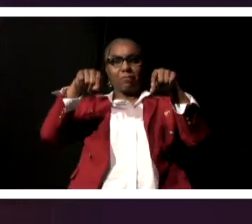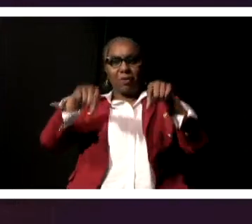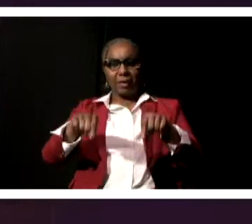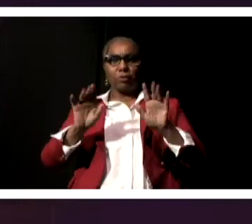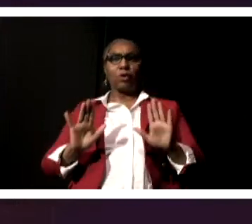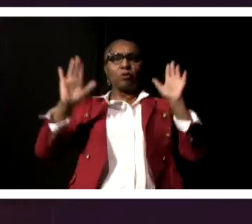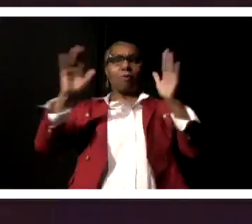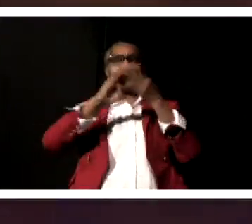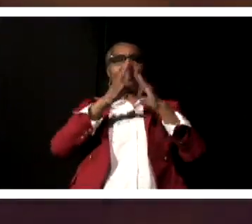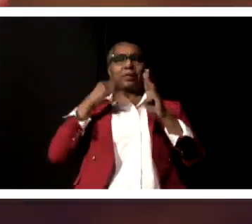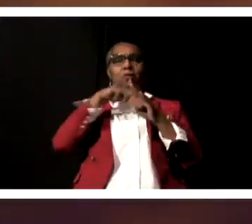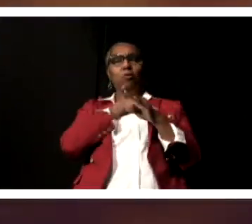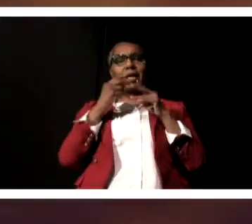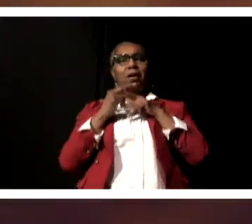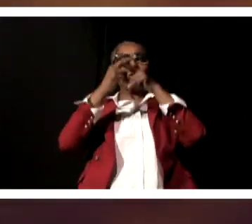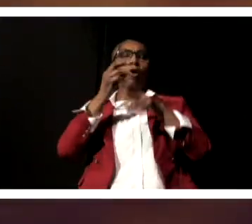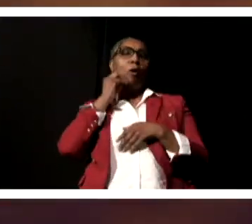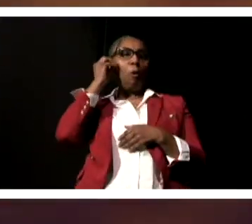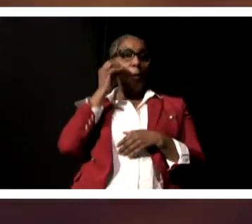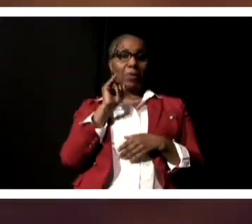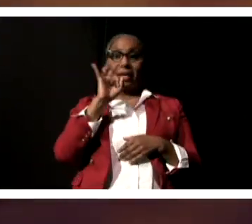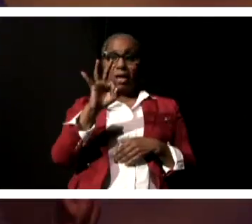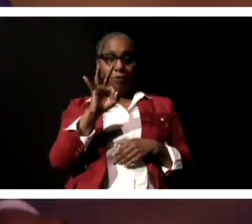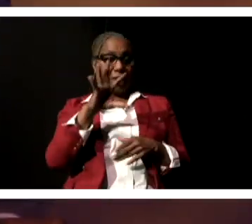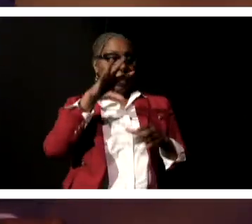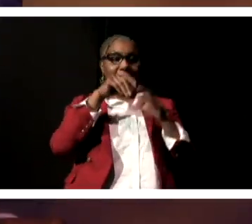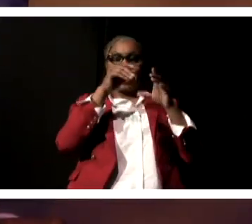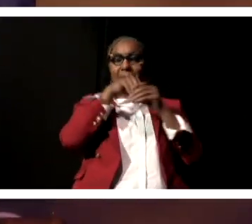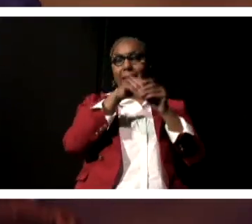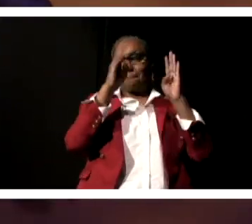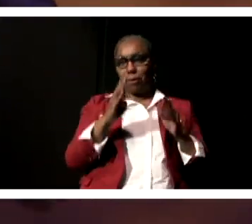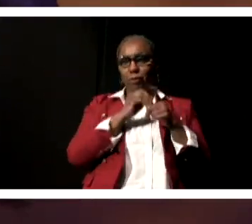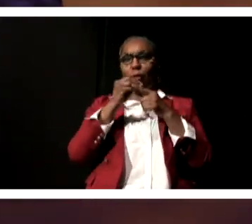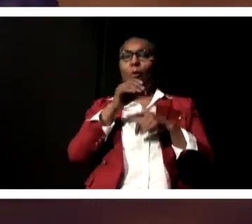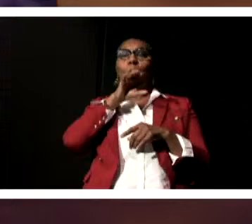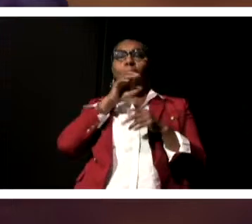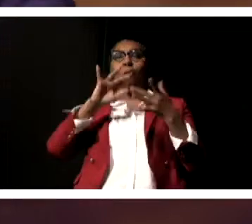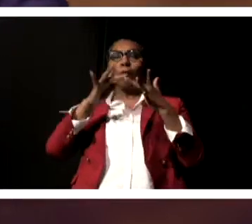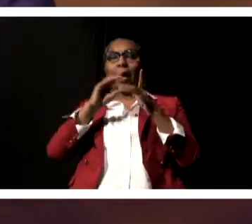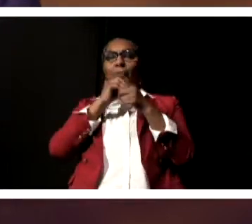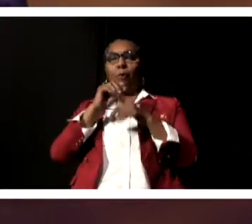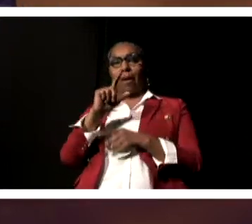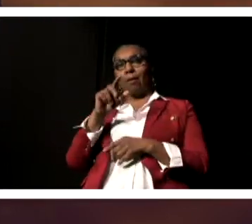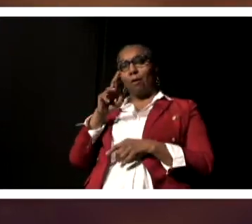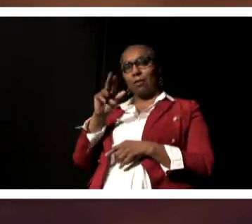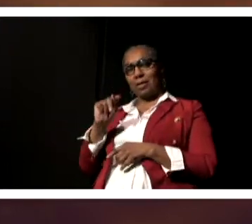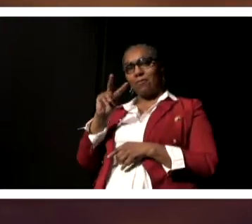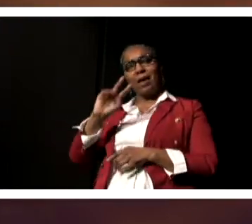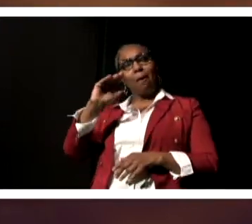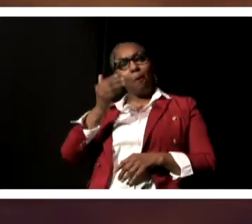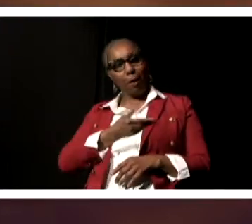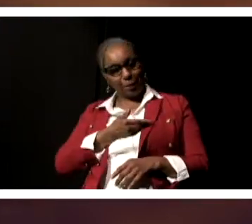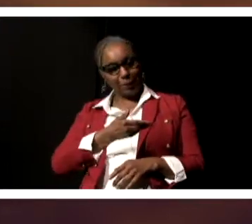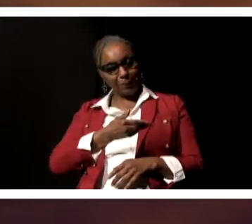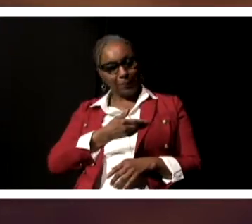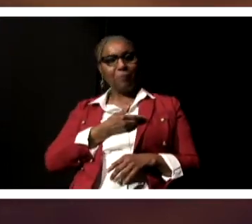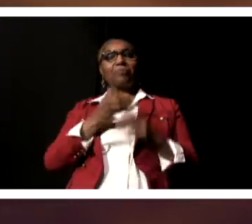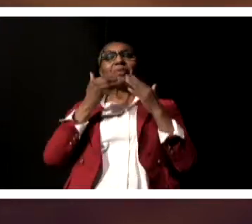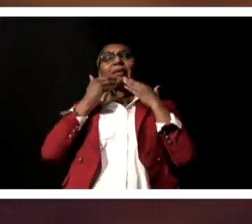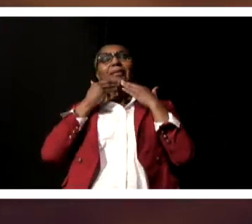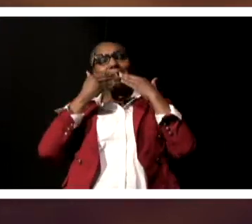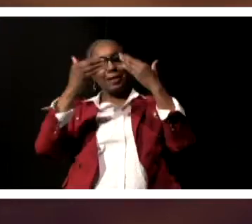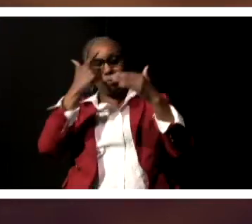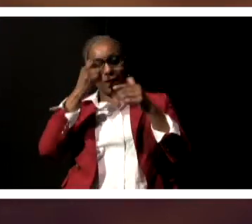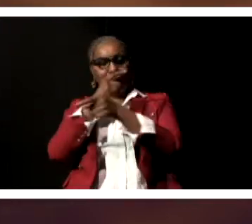home. Whether you're here in person or watching online or on LRTV, welcome. Thank you